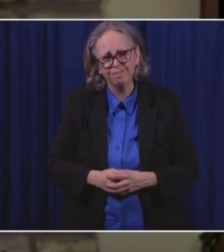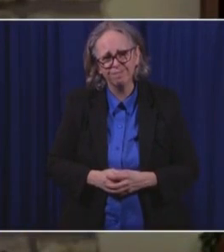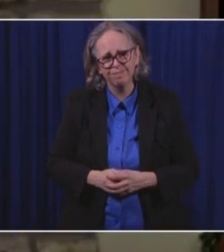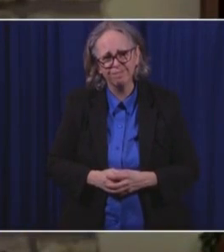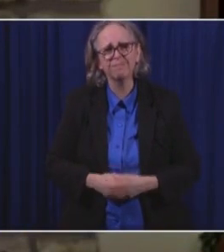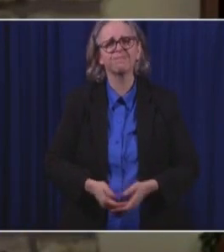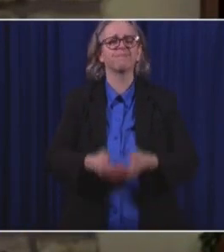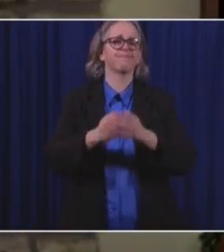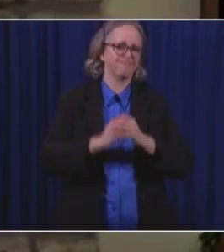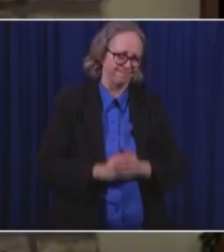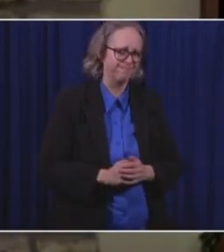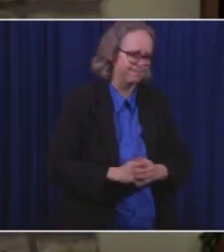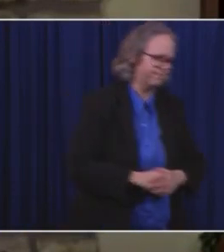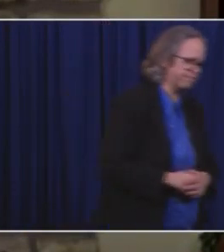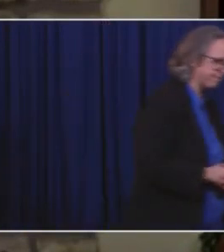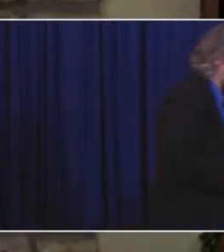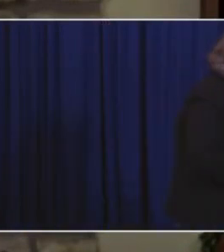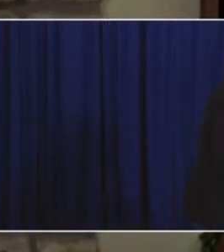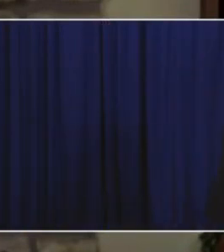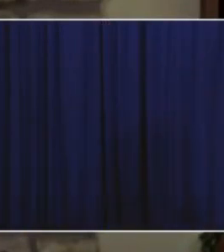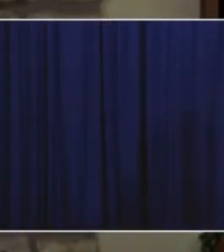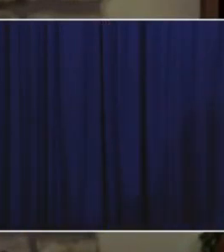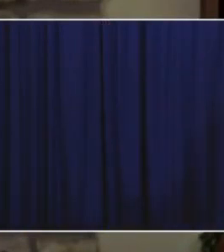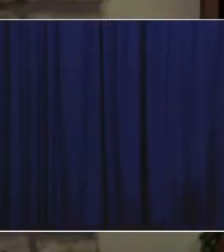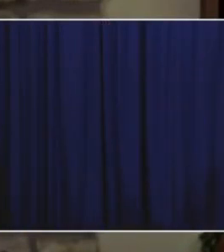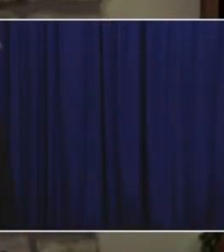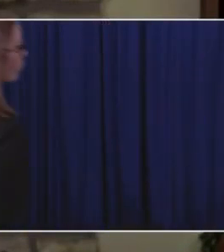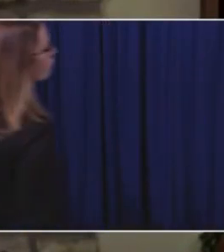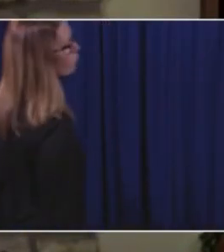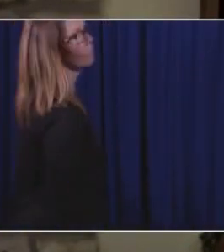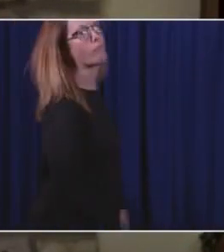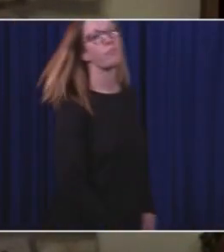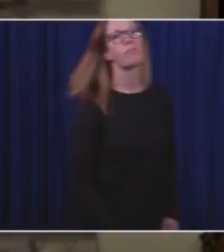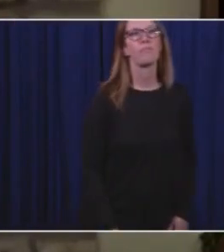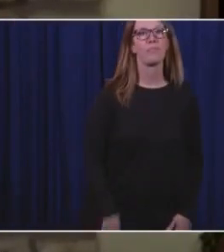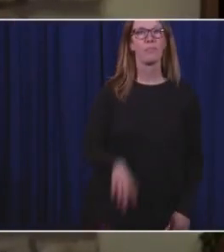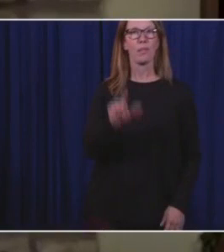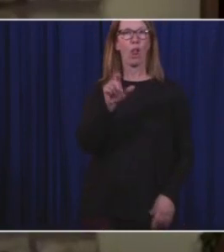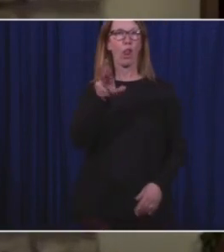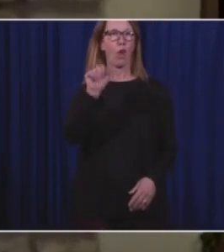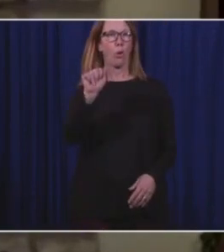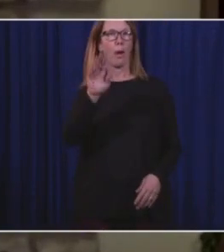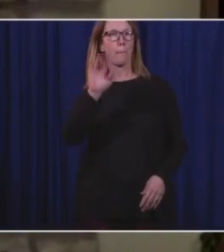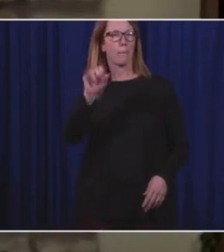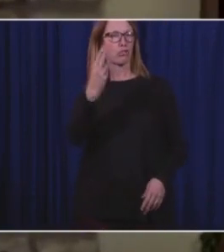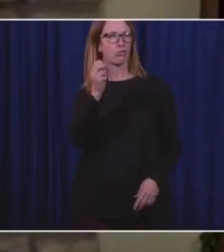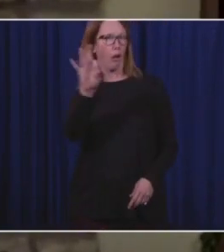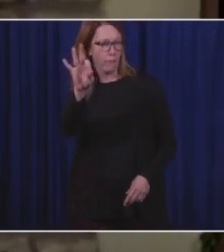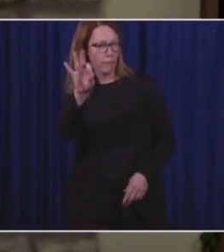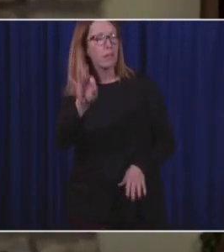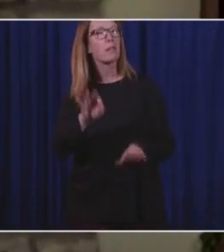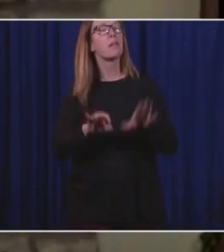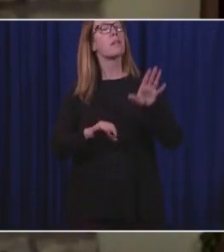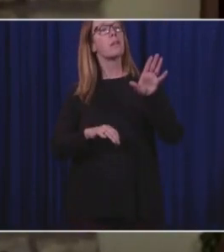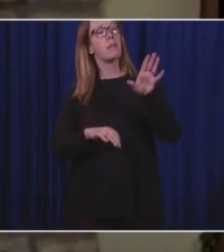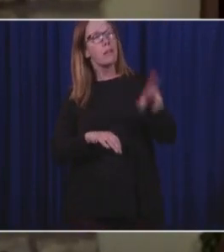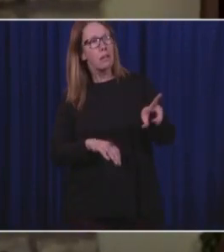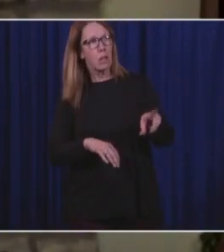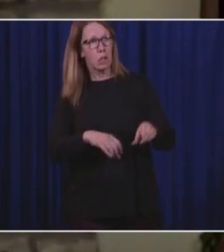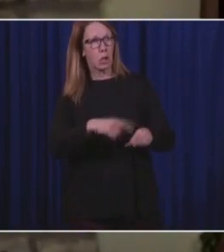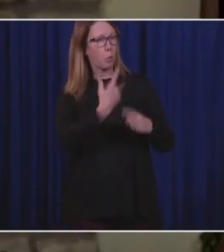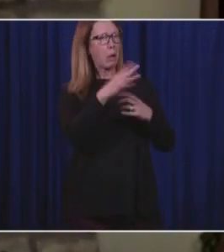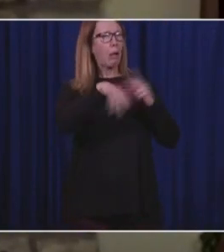Next question is from Laura Bischoff at the Dayton Daily News. Hey, Laura. Hey, Governor. Could you describe for us what kind of